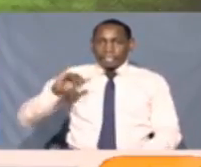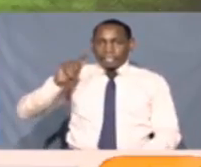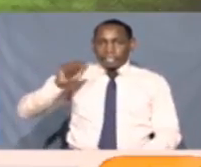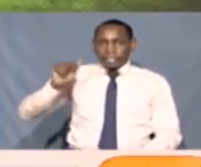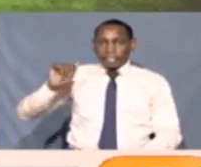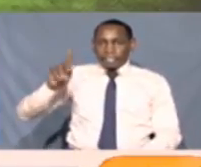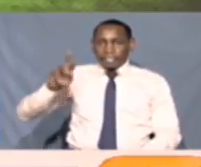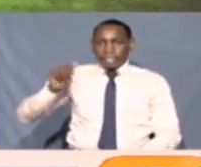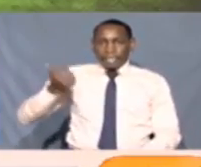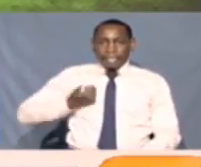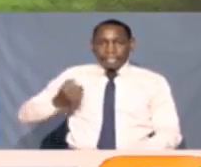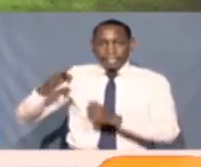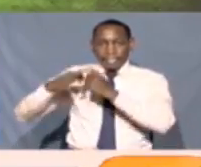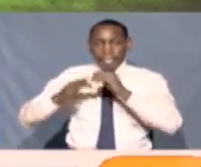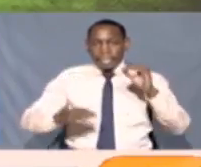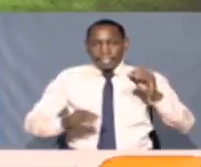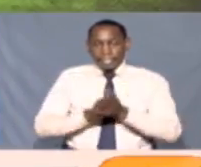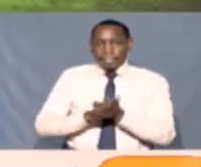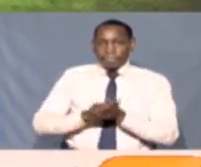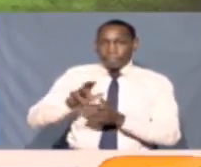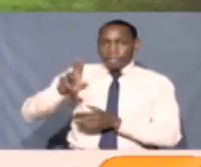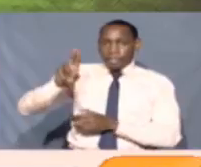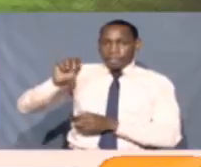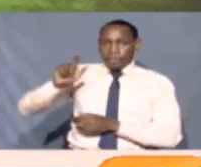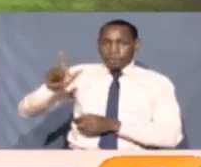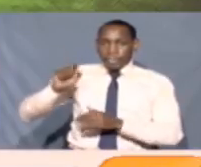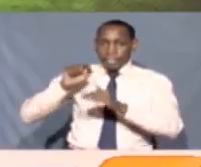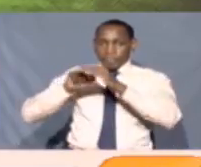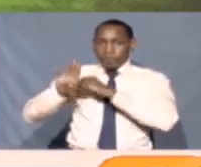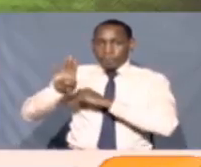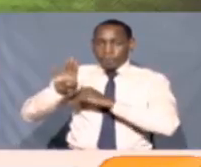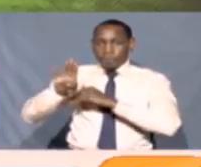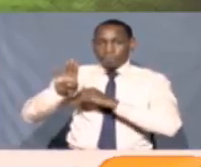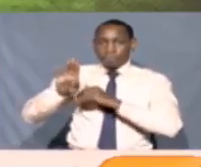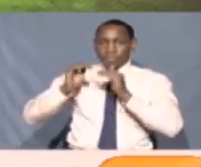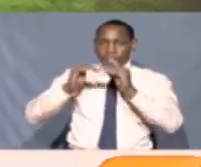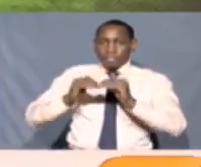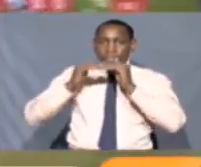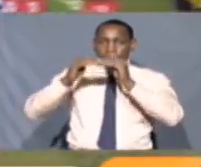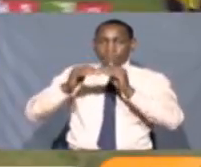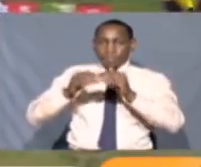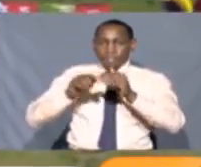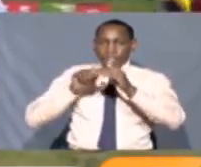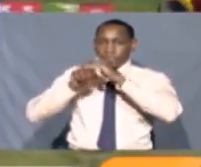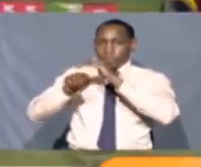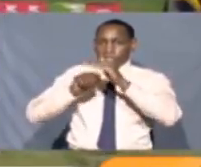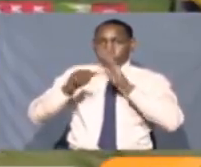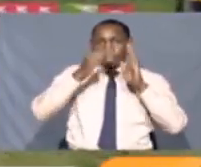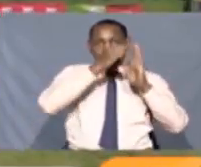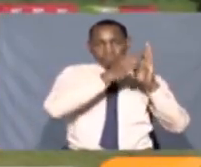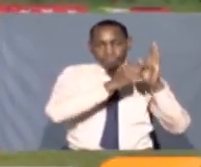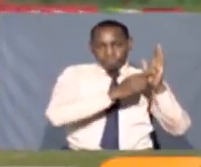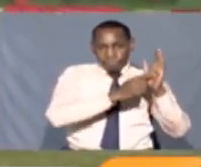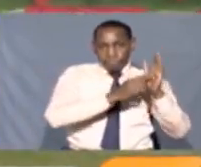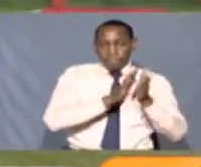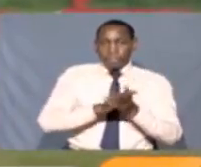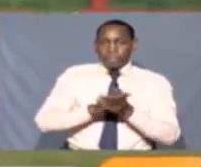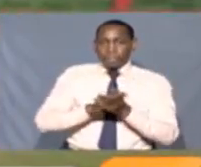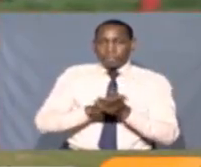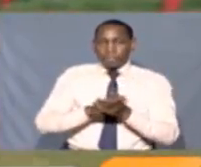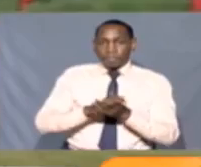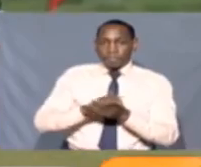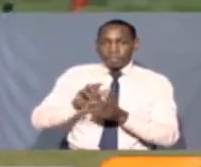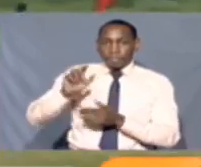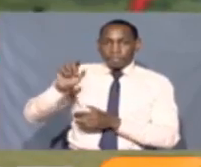girls 8-0. Maeni's Noela Aruko scored 4 goals to jump to the top of the lead scorers standings.